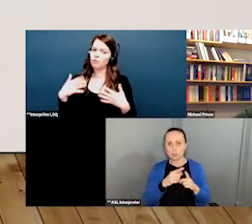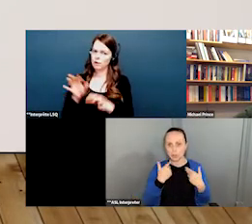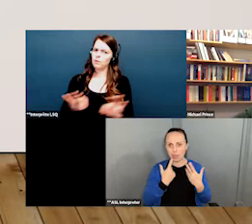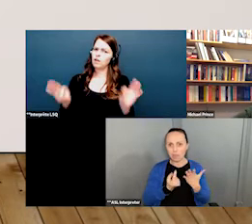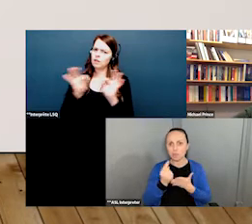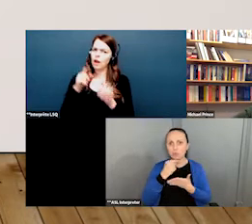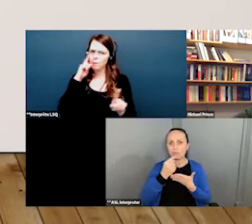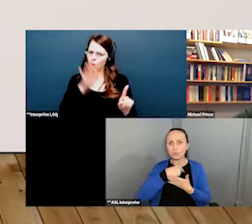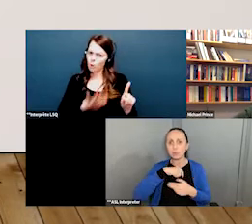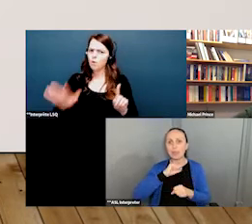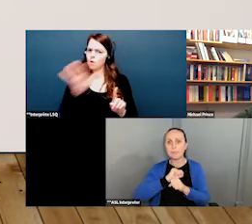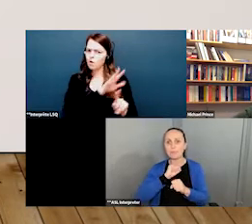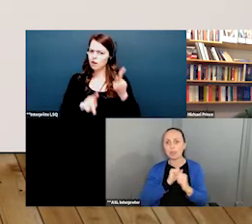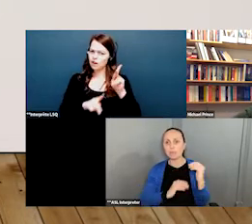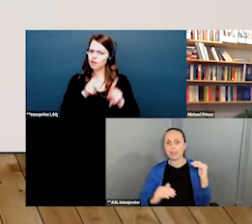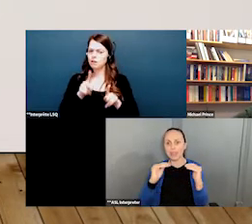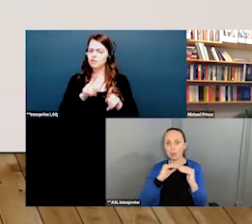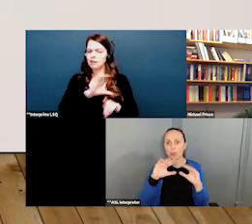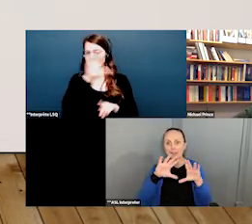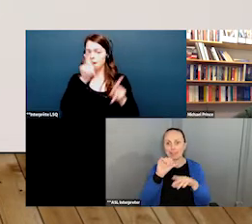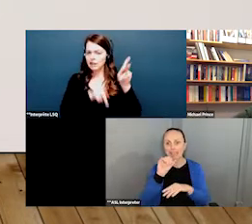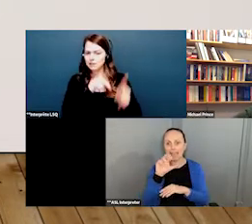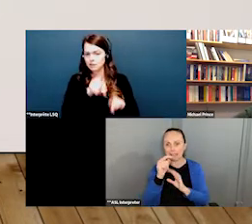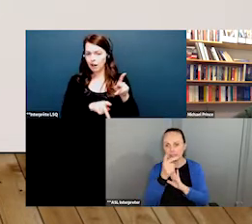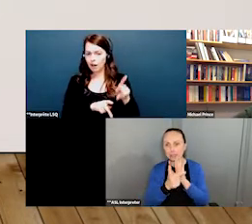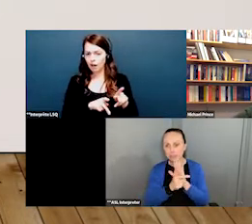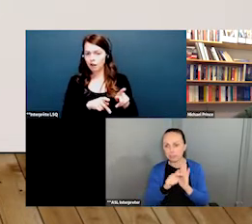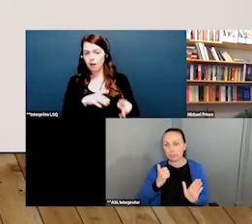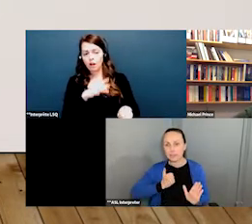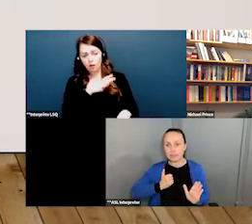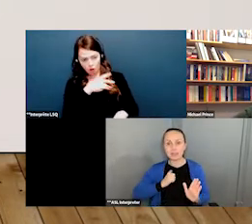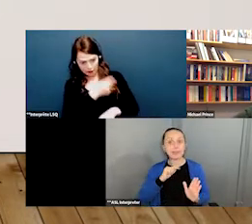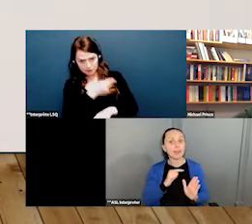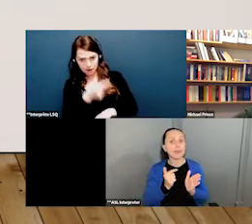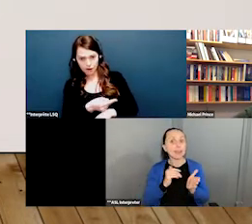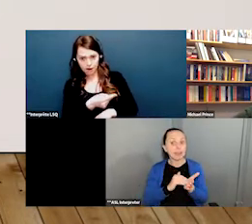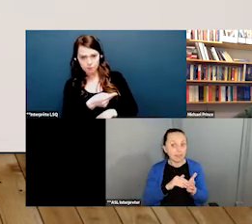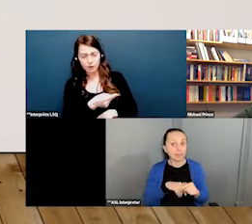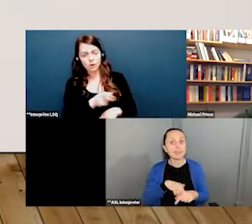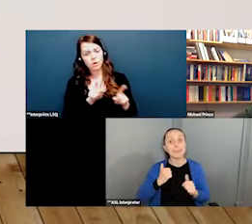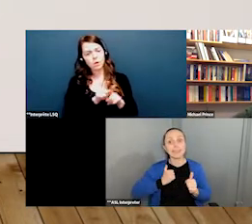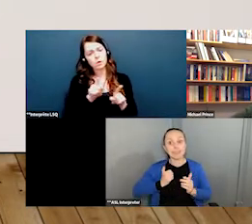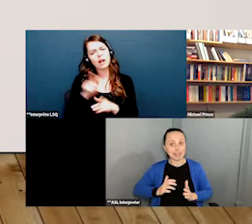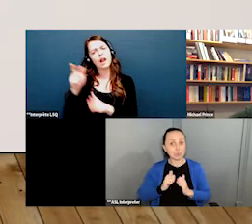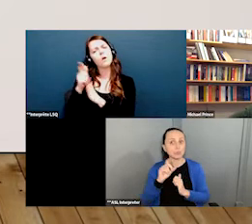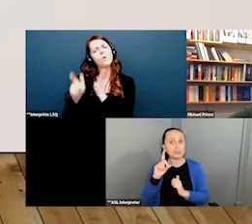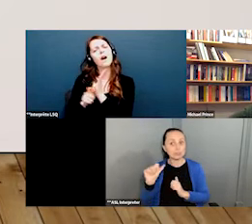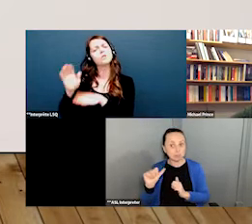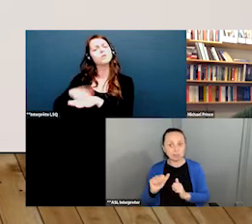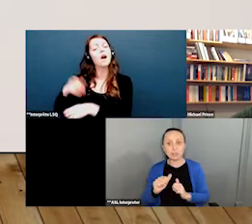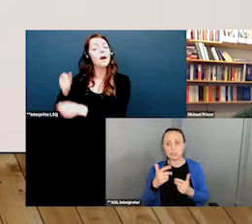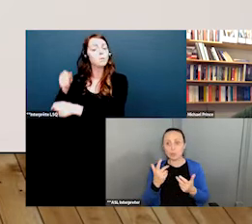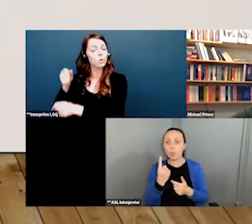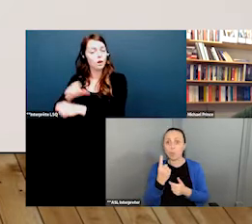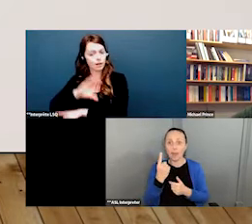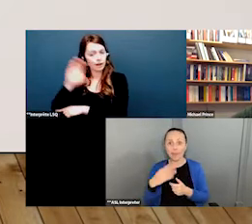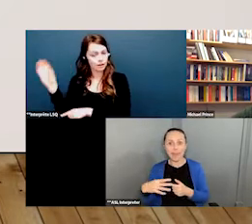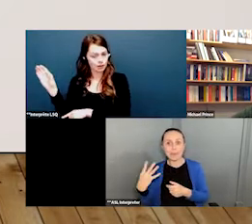of the Employment Equity Act in Canada, which again, Canadians with disabilities are one of the